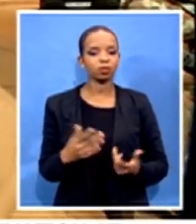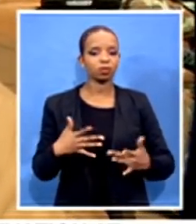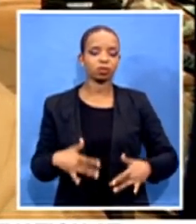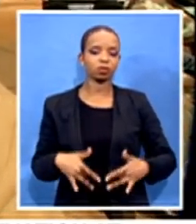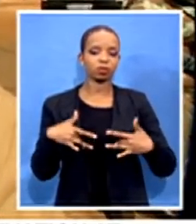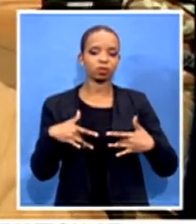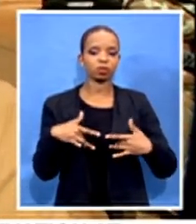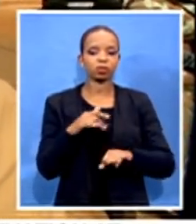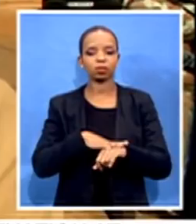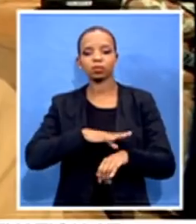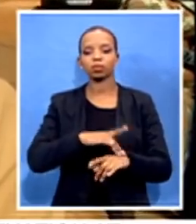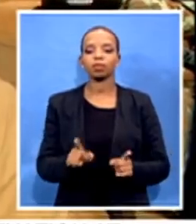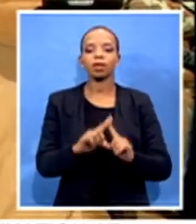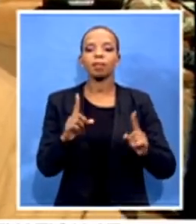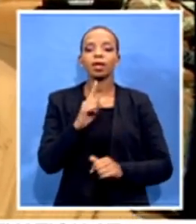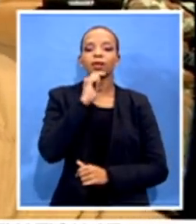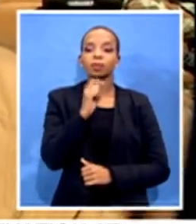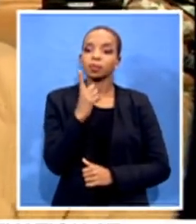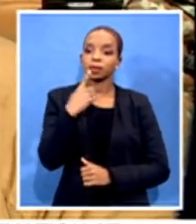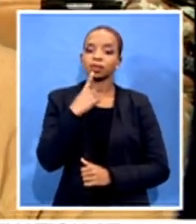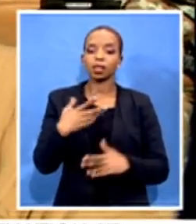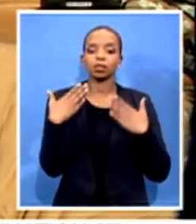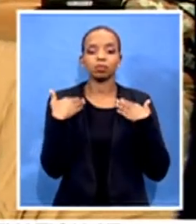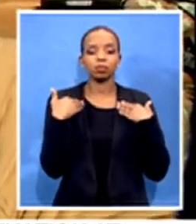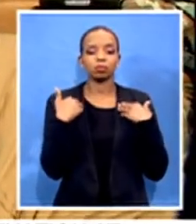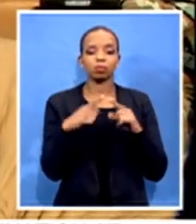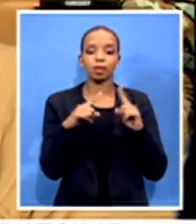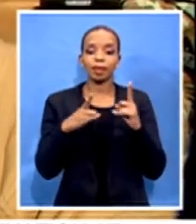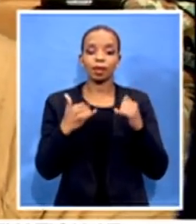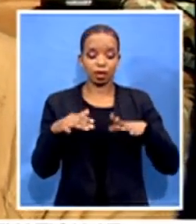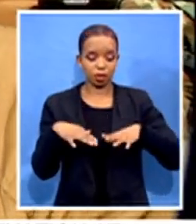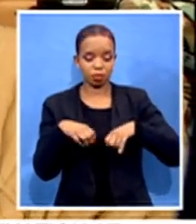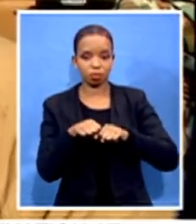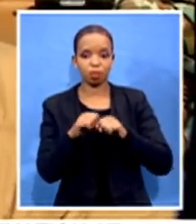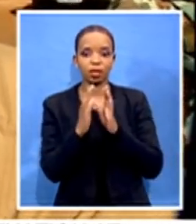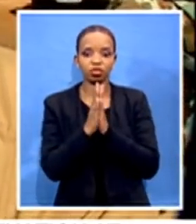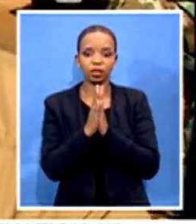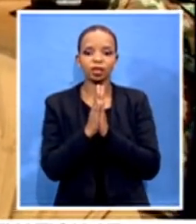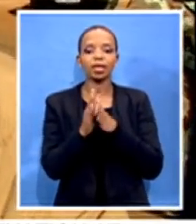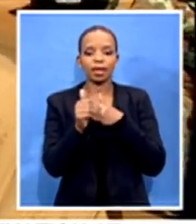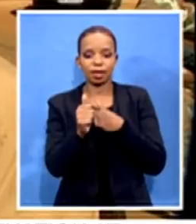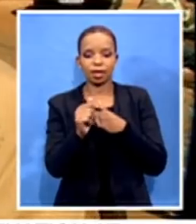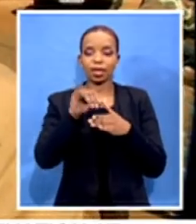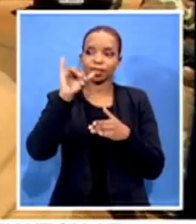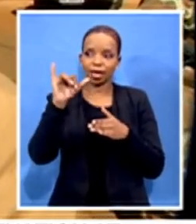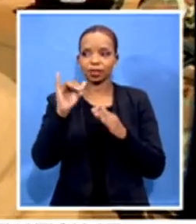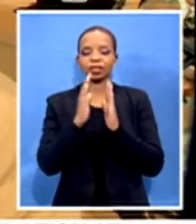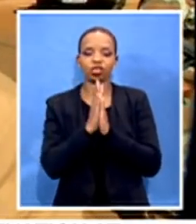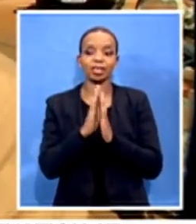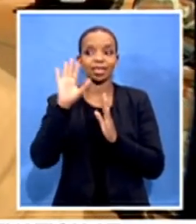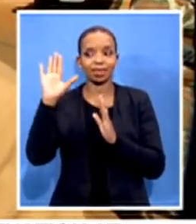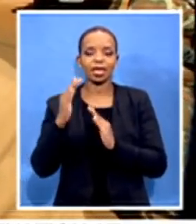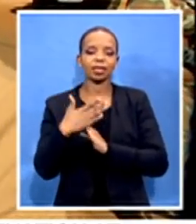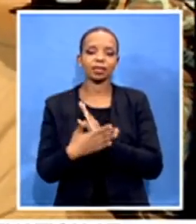lifetime, but he claims to be one, and then he took over that church. He is their leader that side, so they want to come